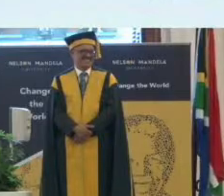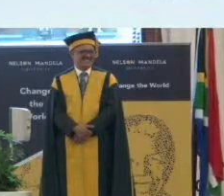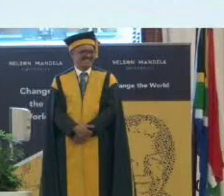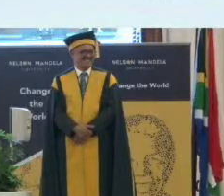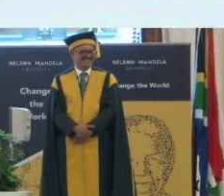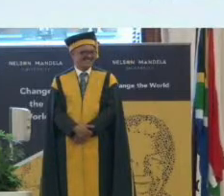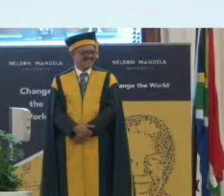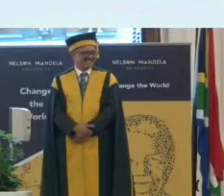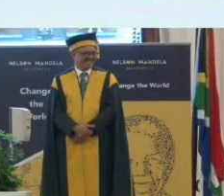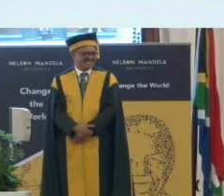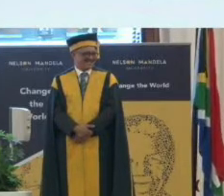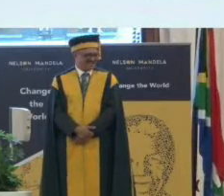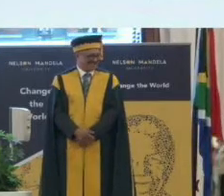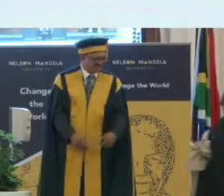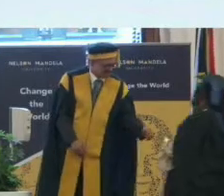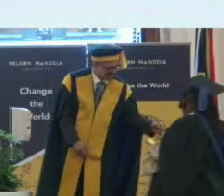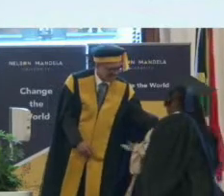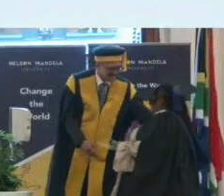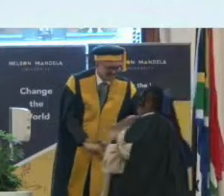Lerato Molike.